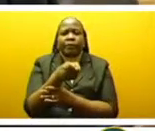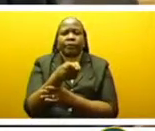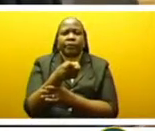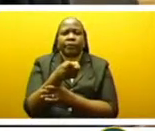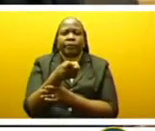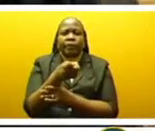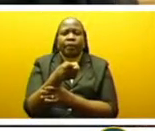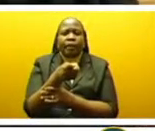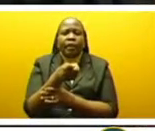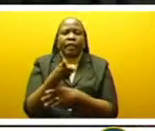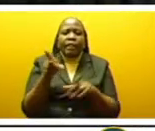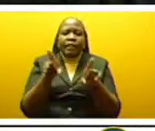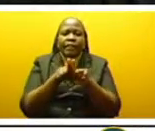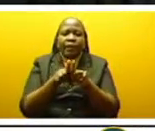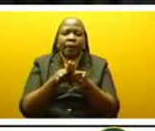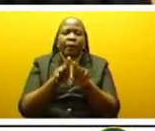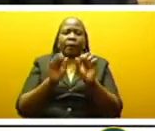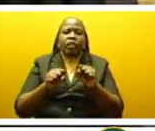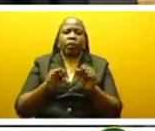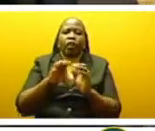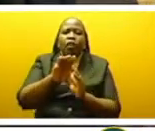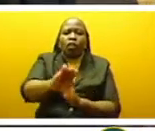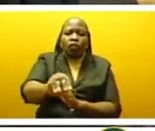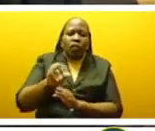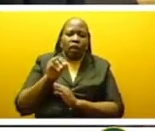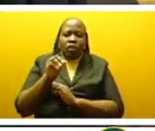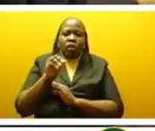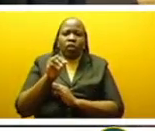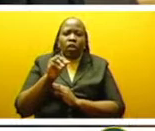is to be found in Articles 81,